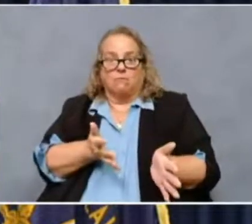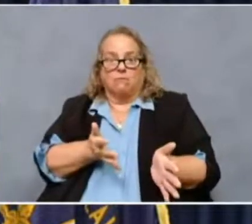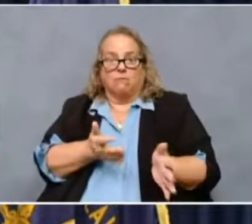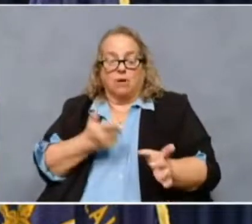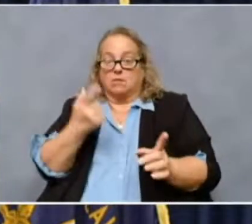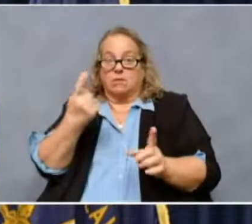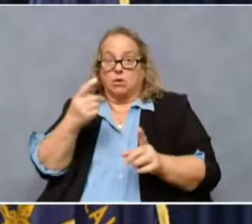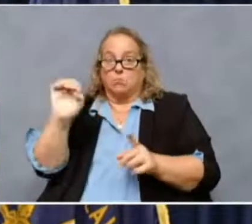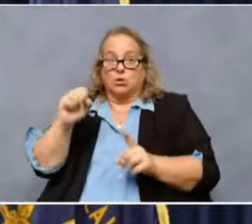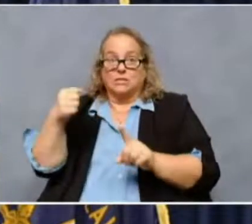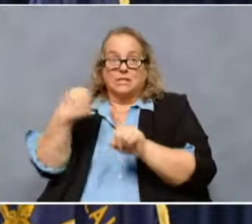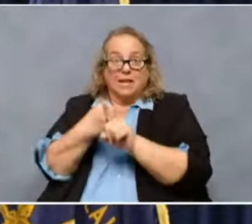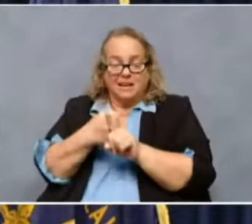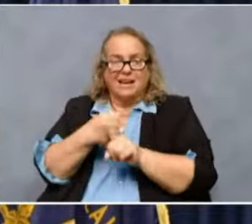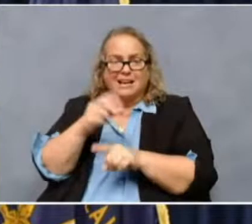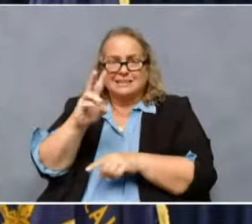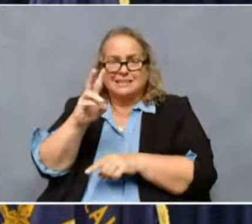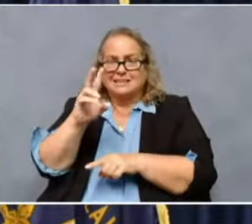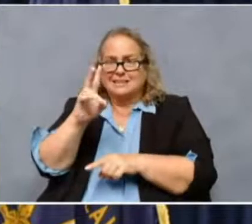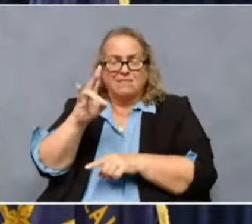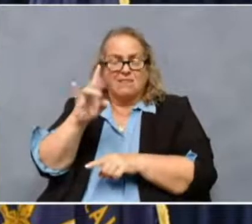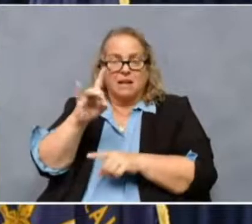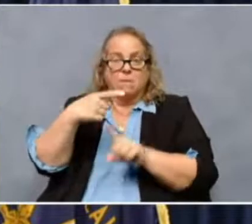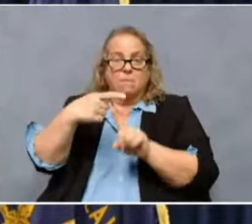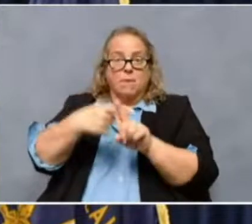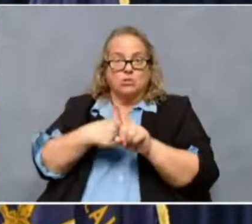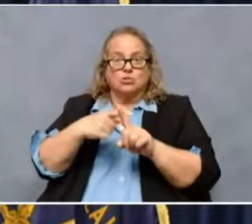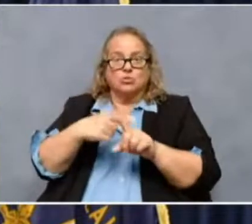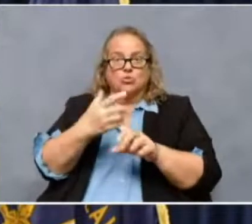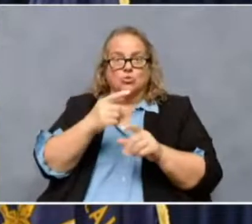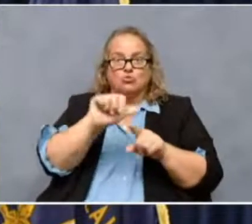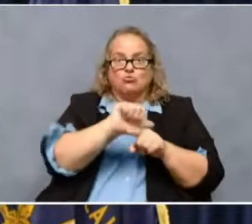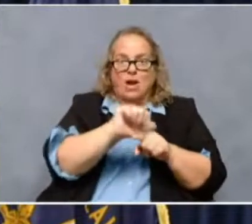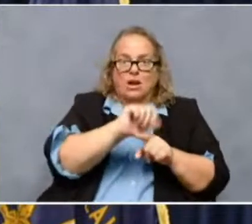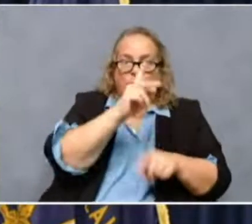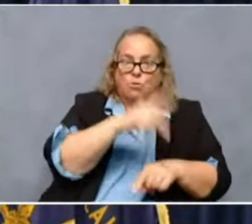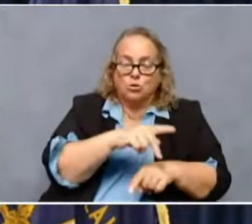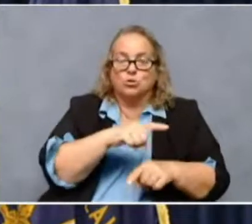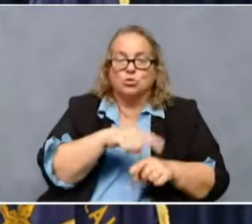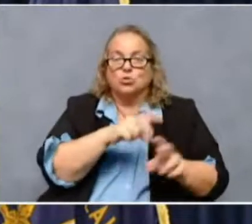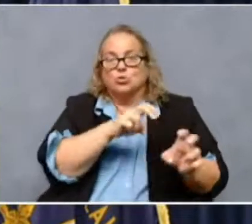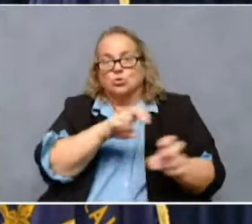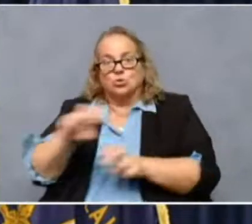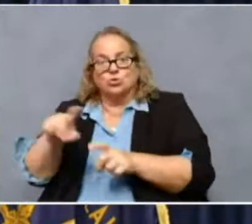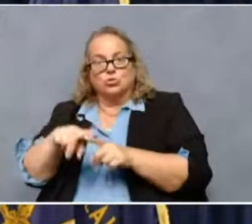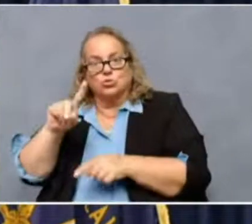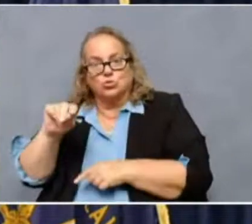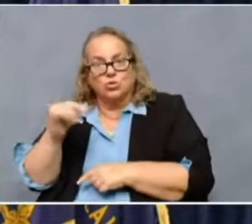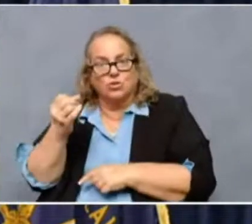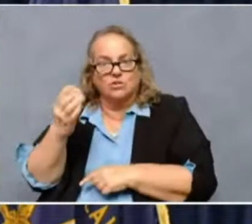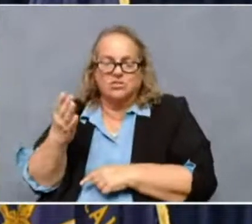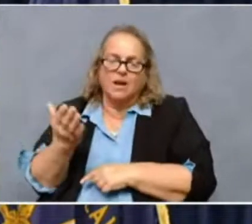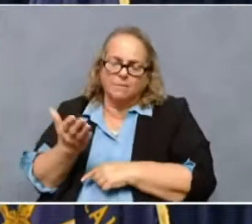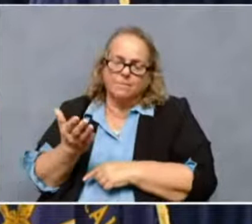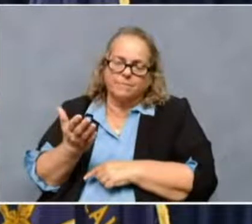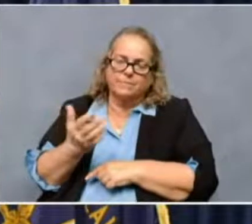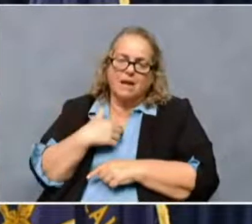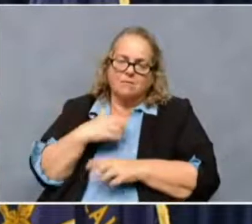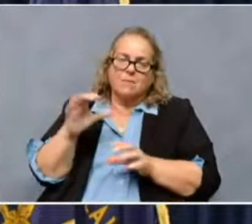6+ months to get other people on board and able to do it. So yes, I've been the governor during